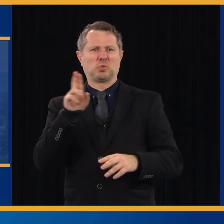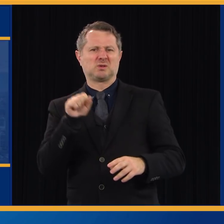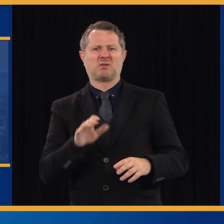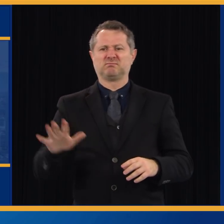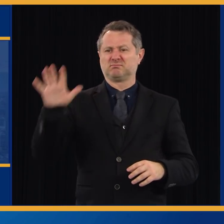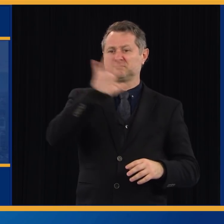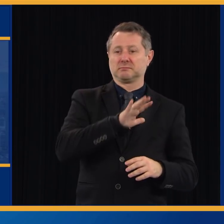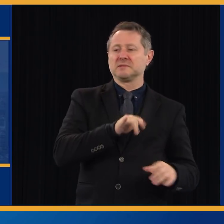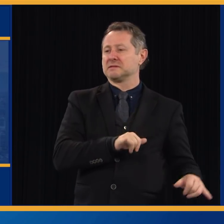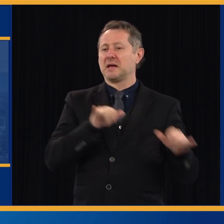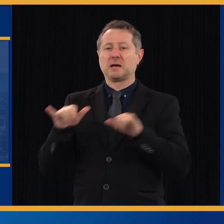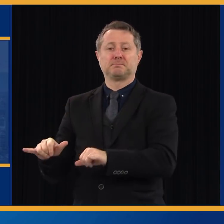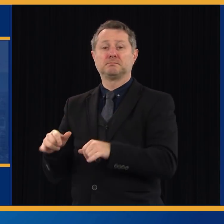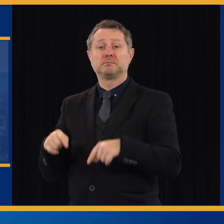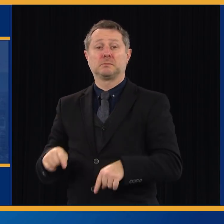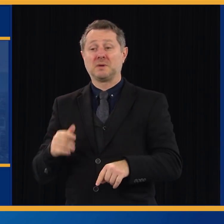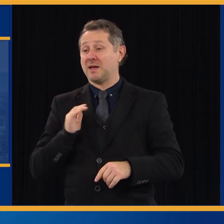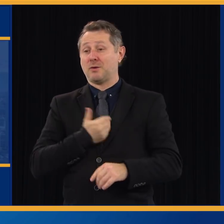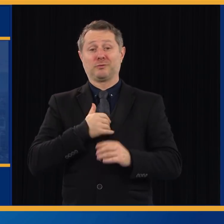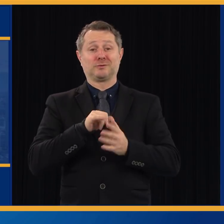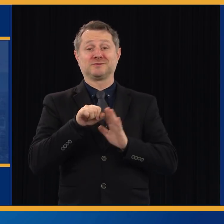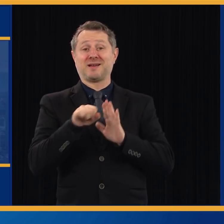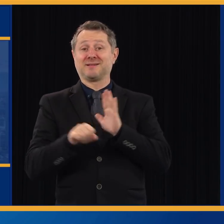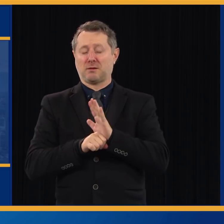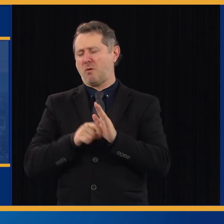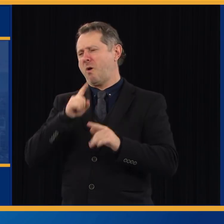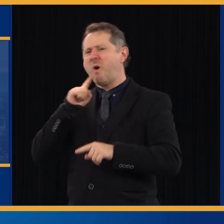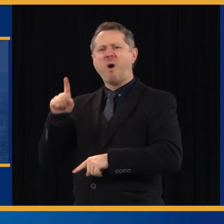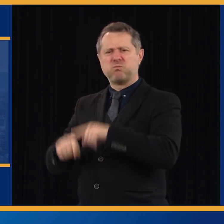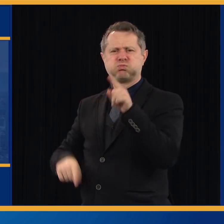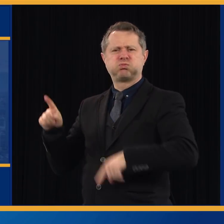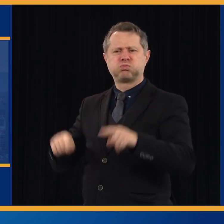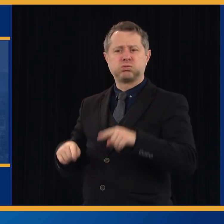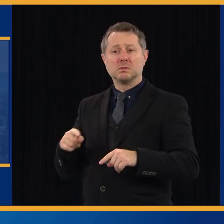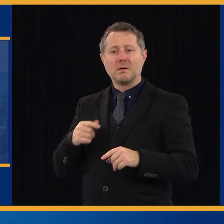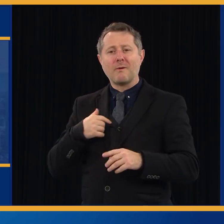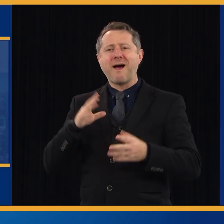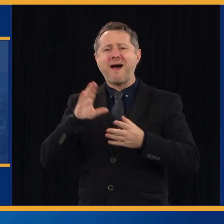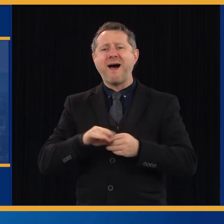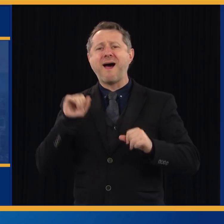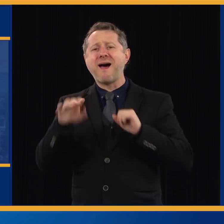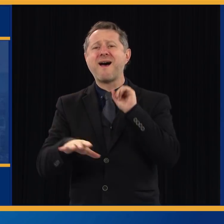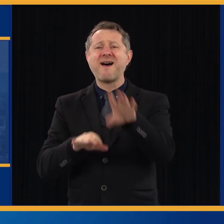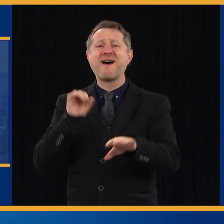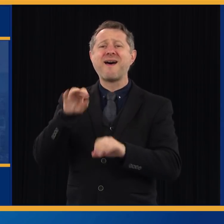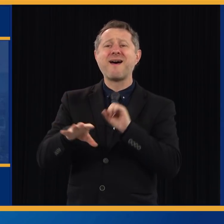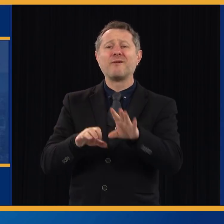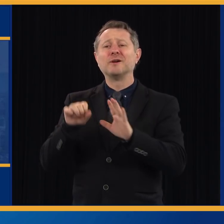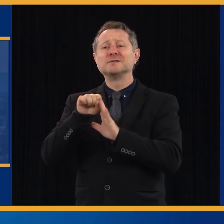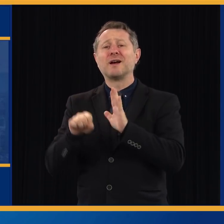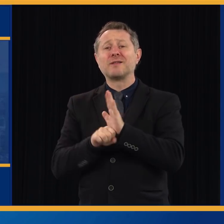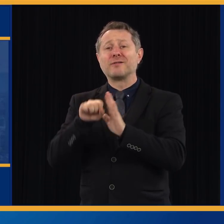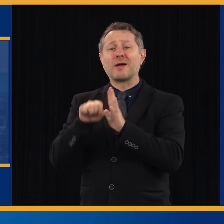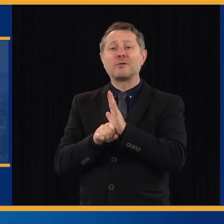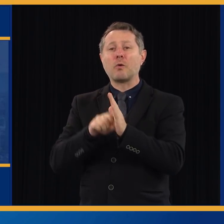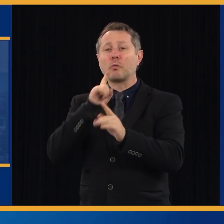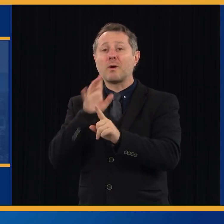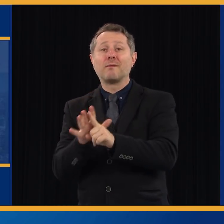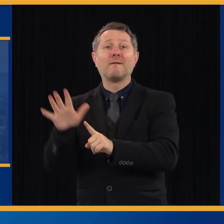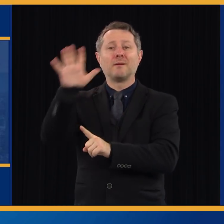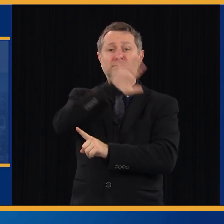state. We've been talking about states like they're uniform, homogeneous entities. Some are